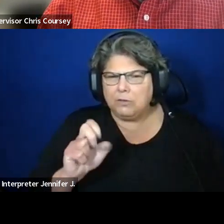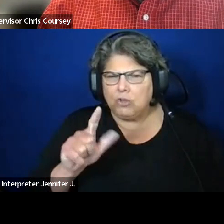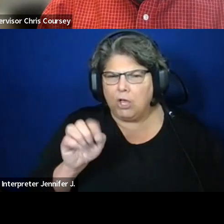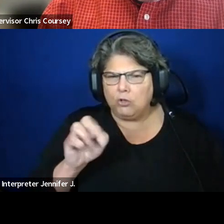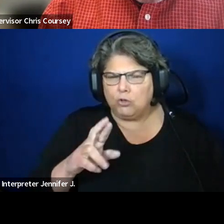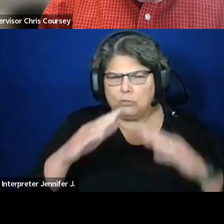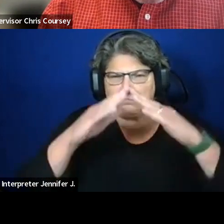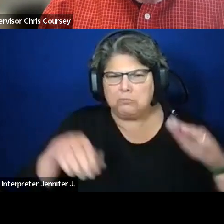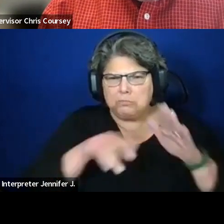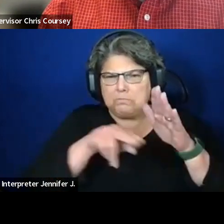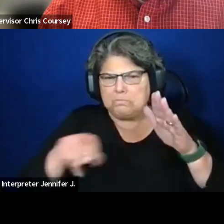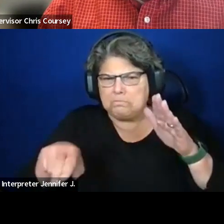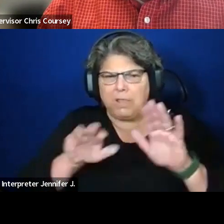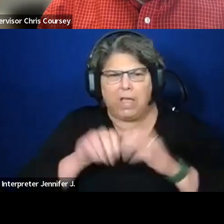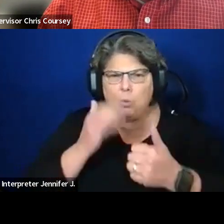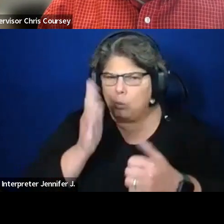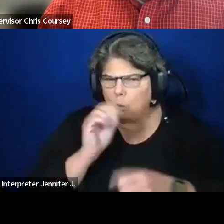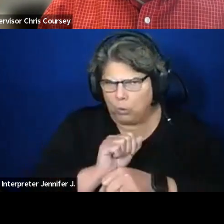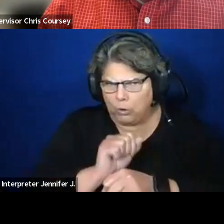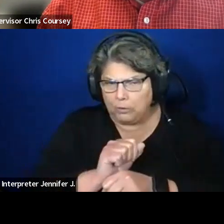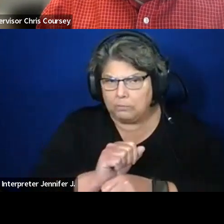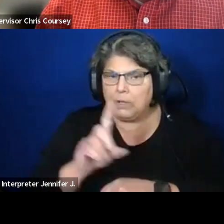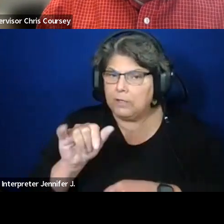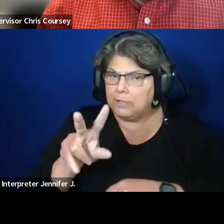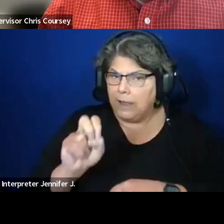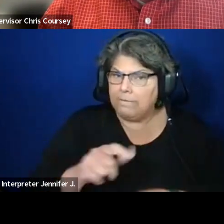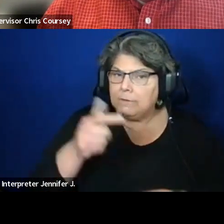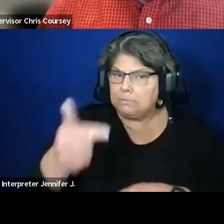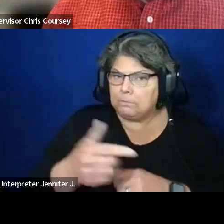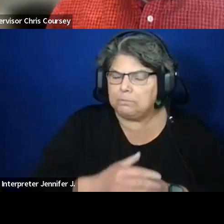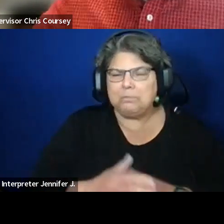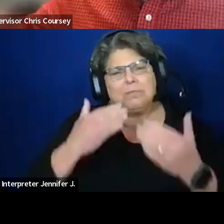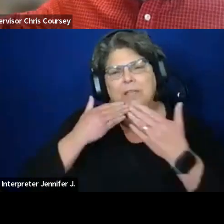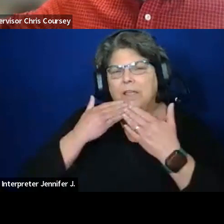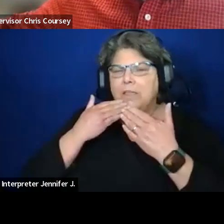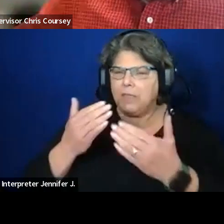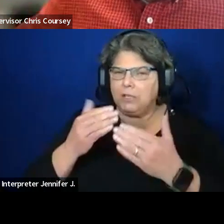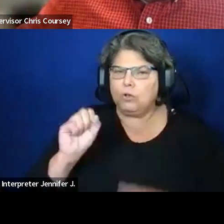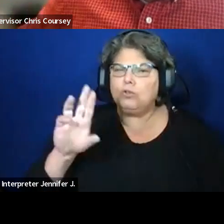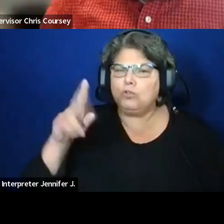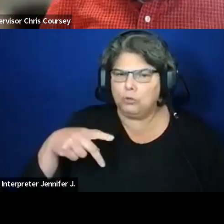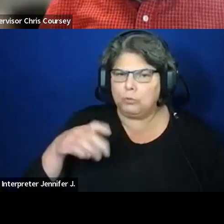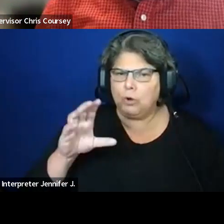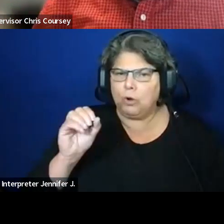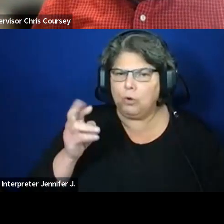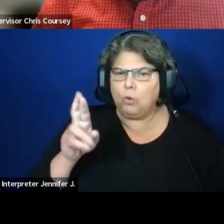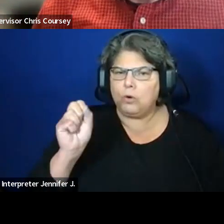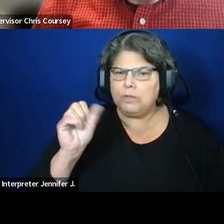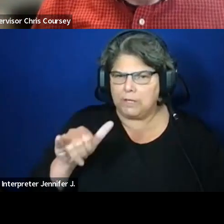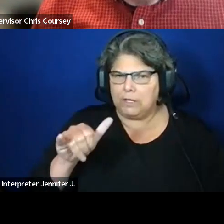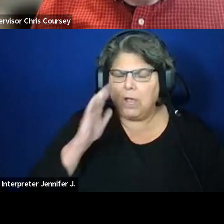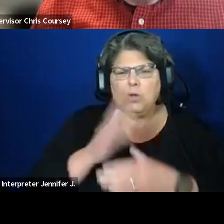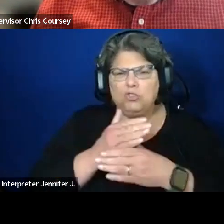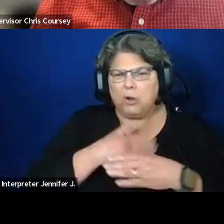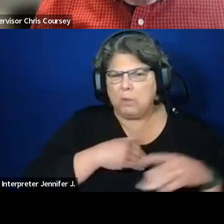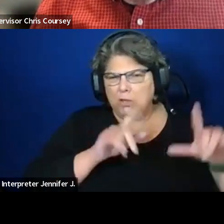they will work. Dave, take it away. Thank you, Supervisor Corsi. I'm going to share my screen in just a moment. I do want